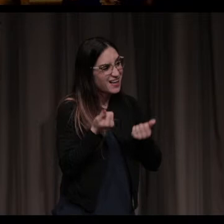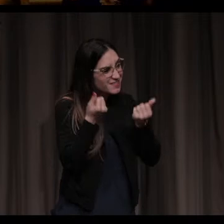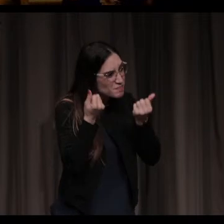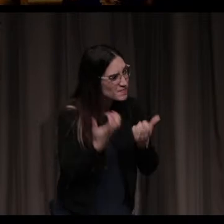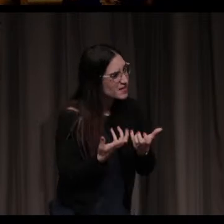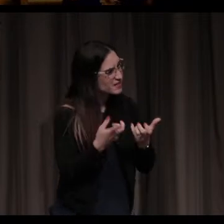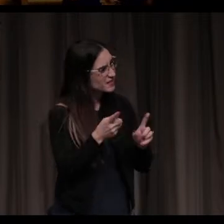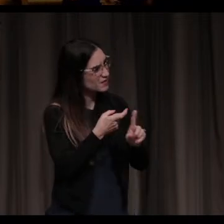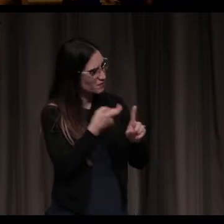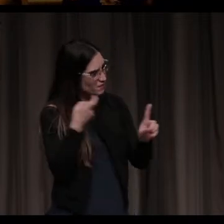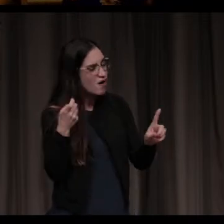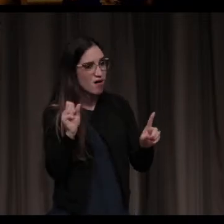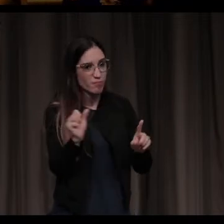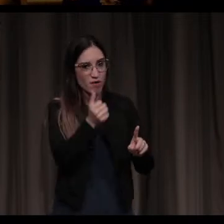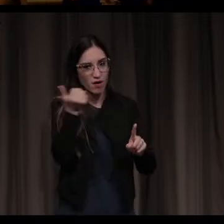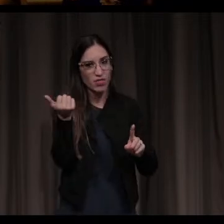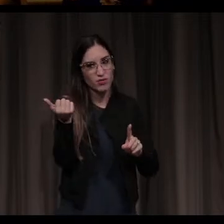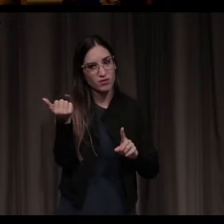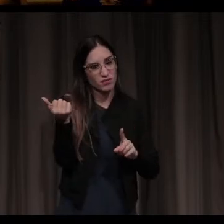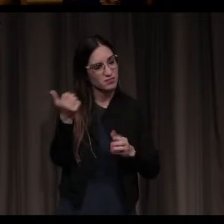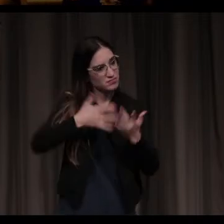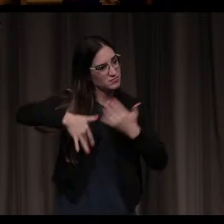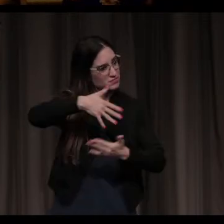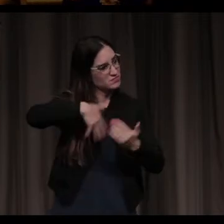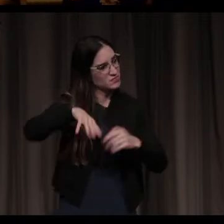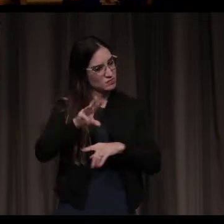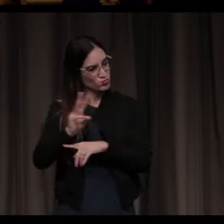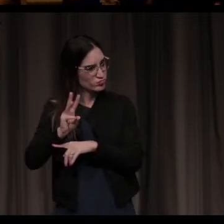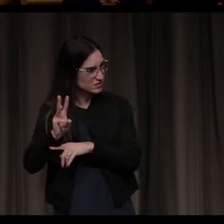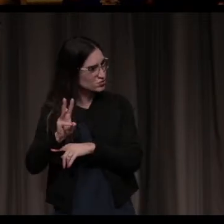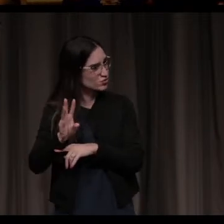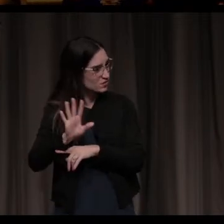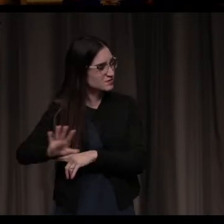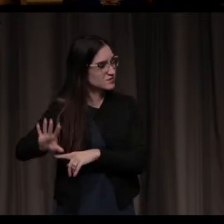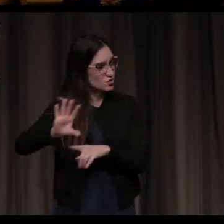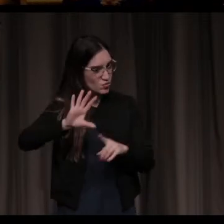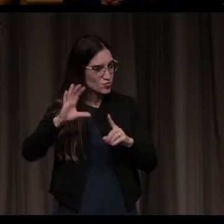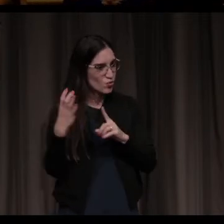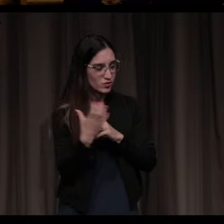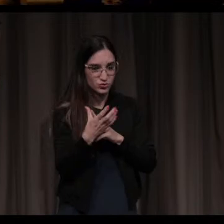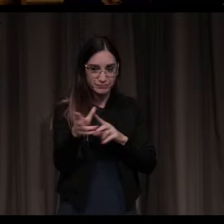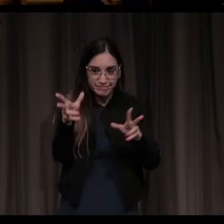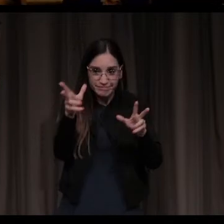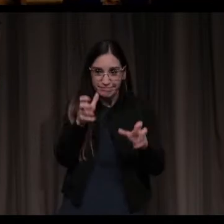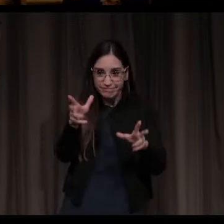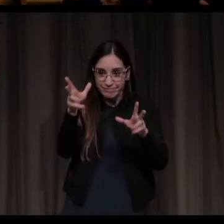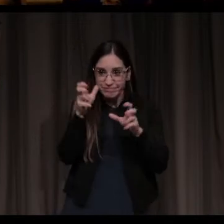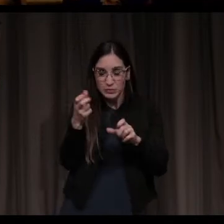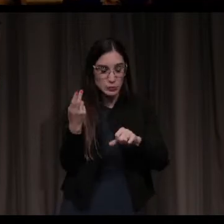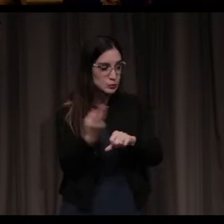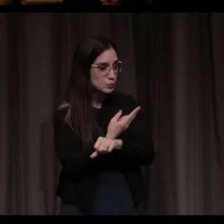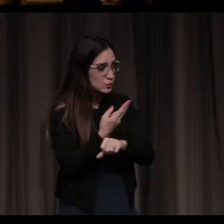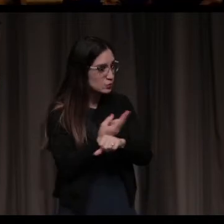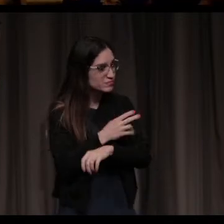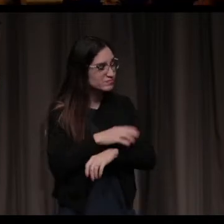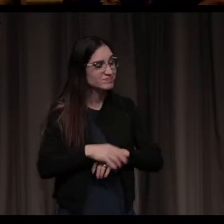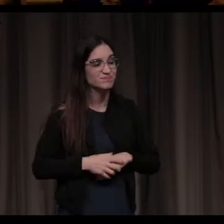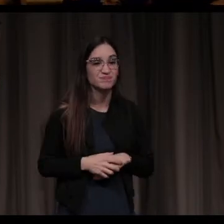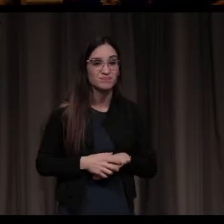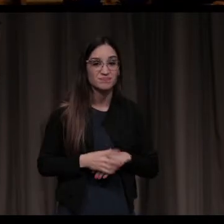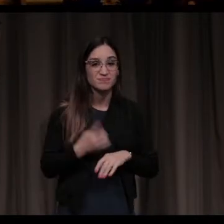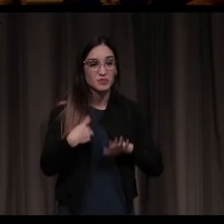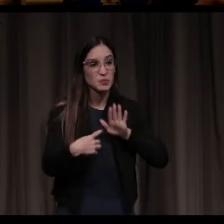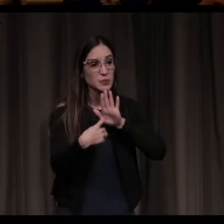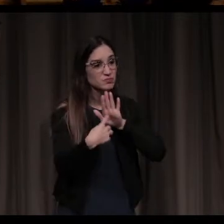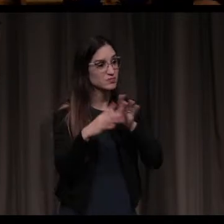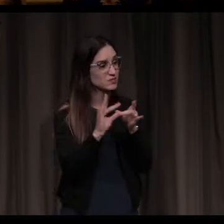that is integrated in our society, into our communities, because whereas the people might talk about color theory, we might look at